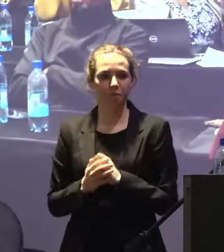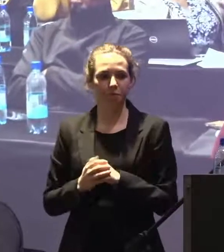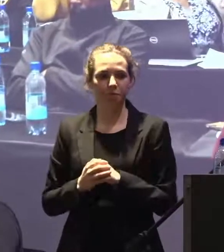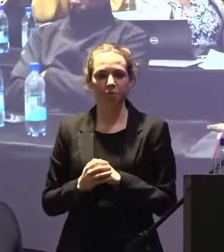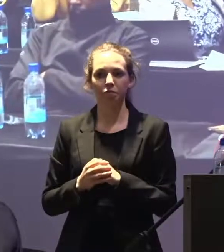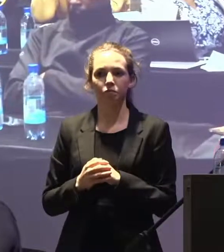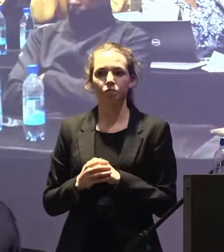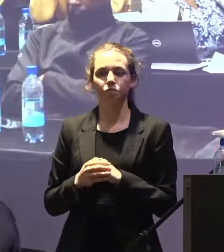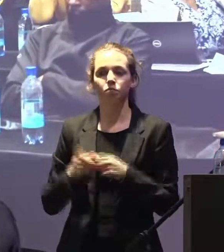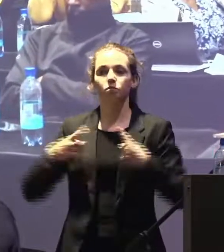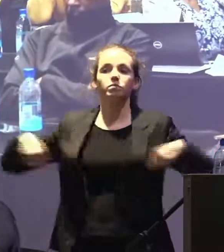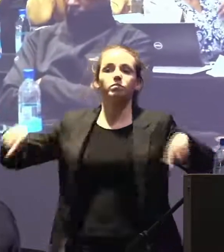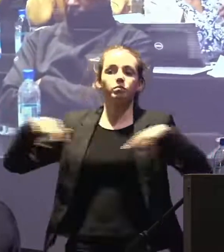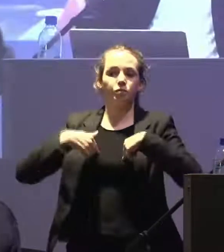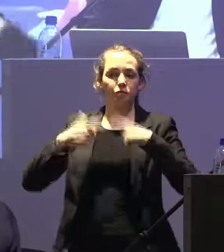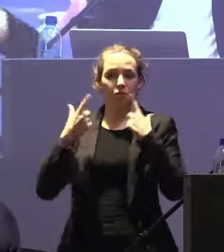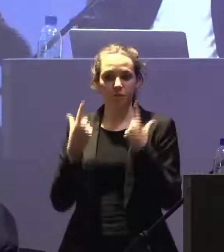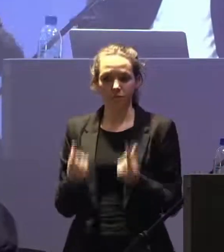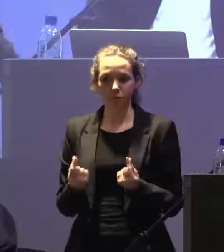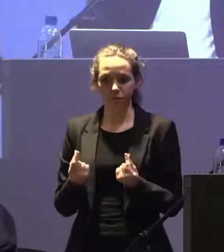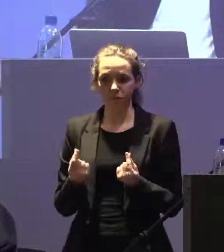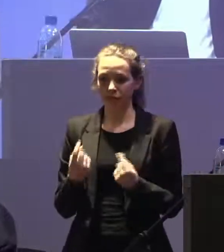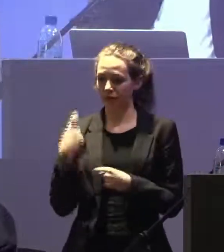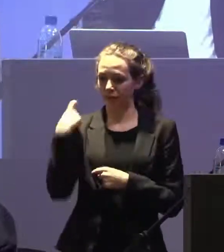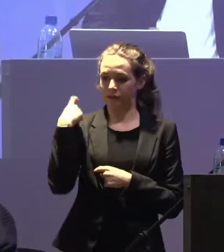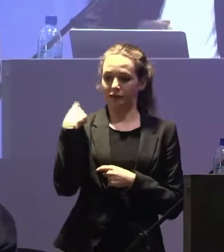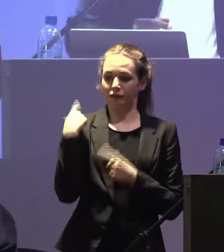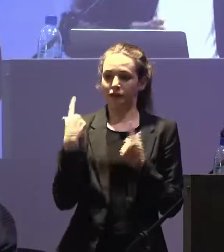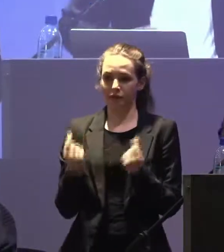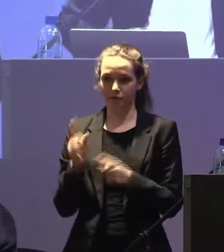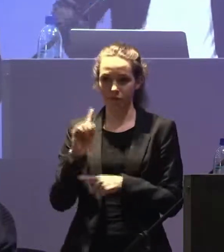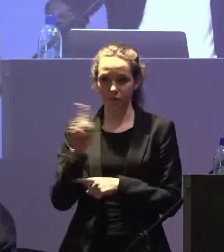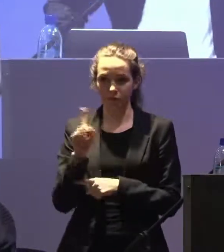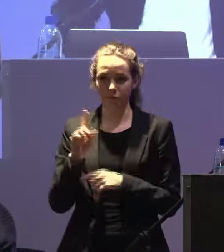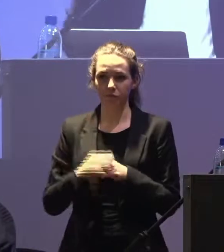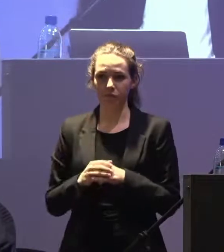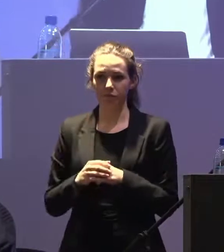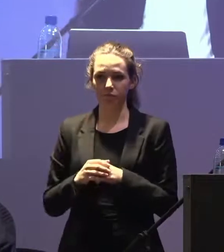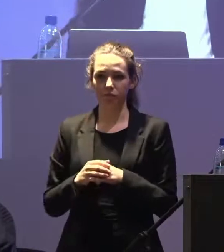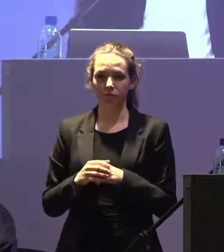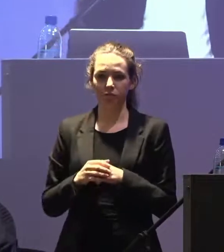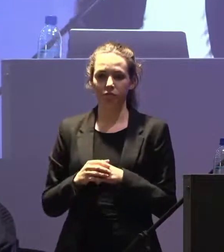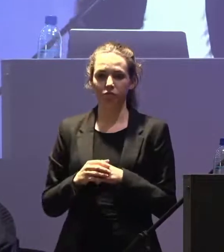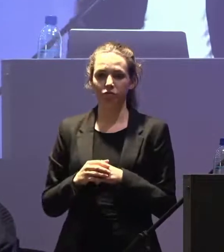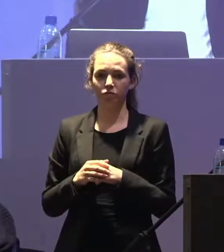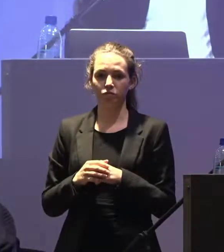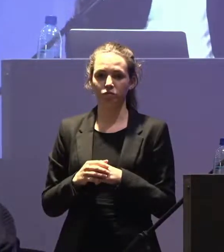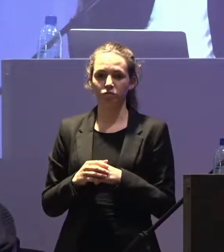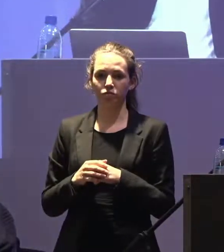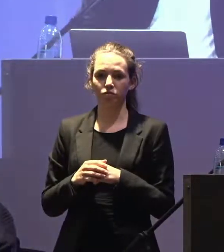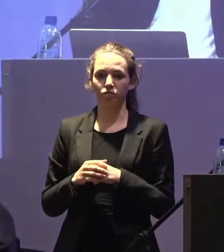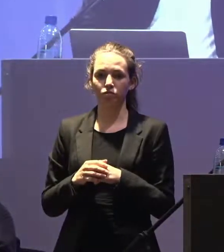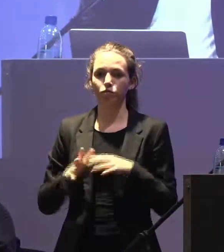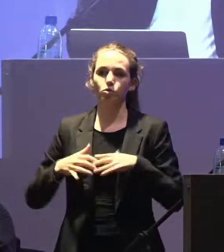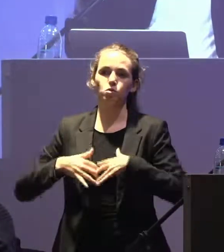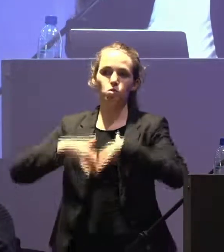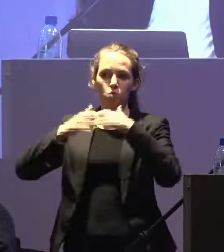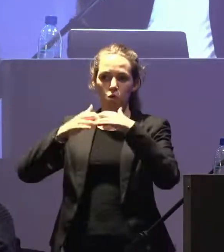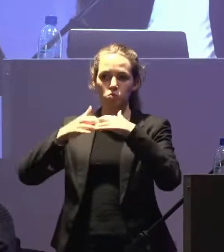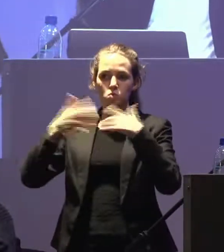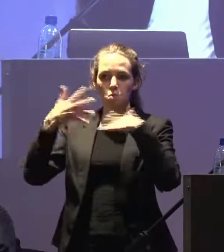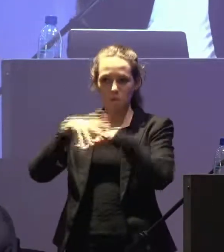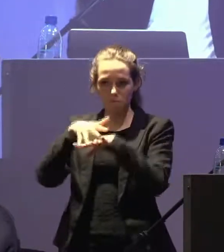What we have done recently, we have recently launched a website